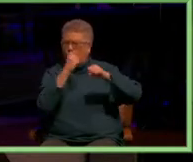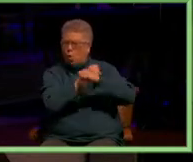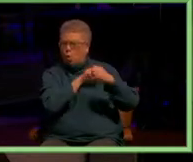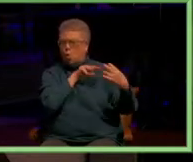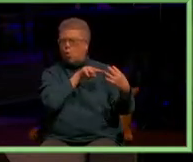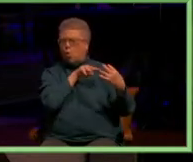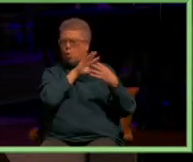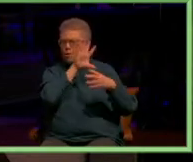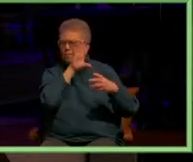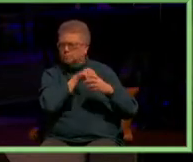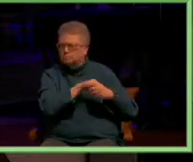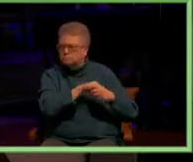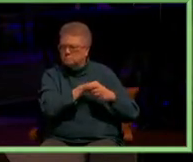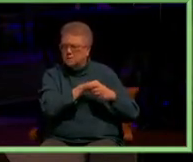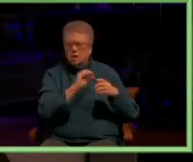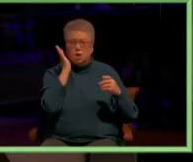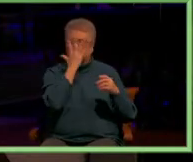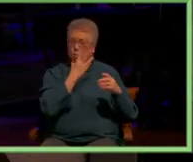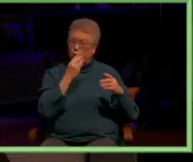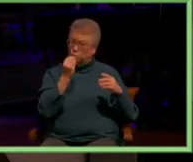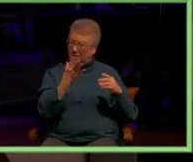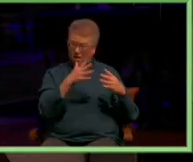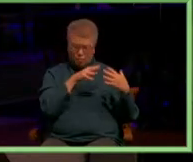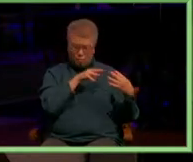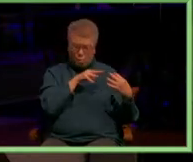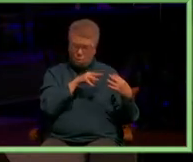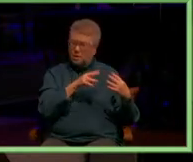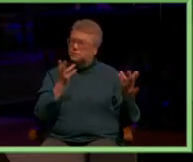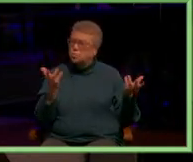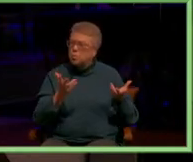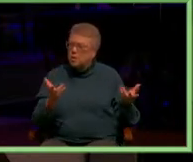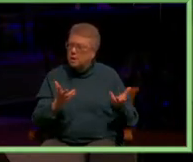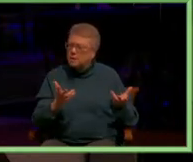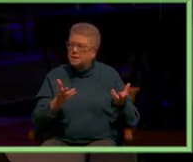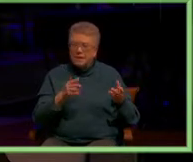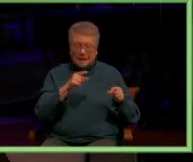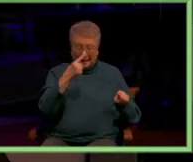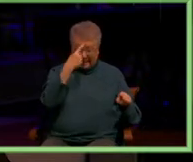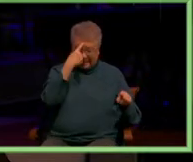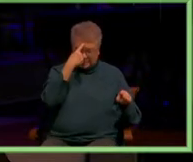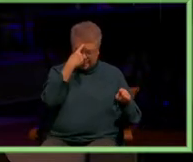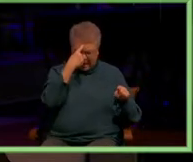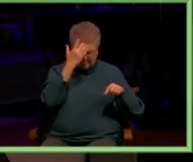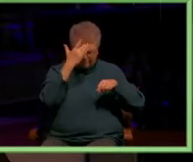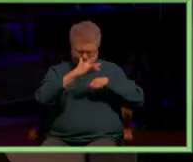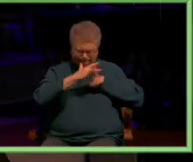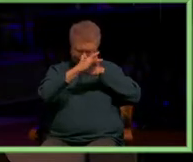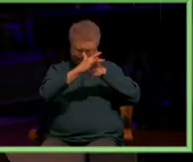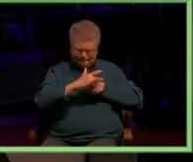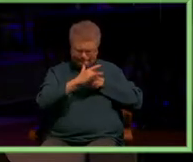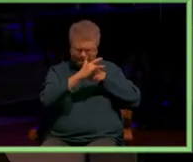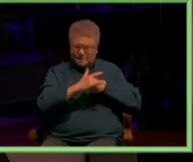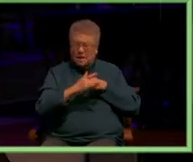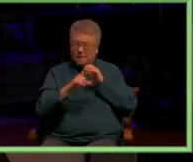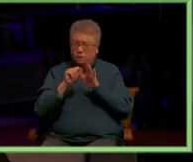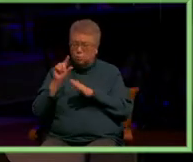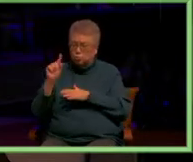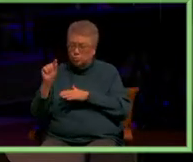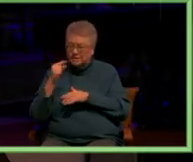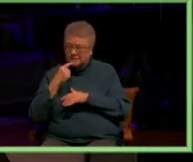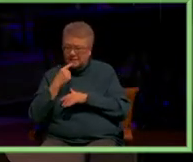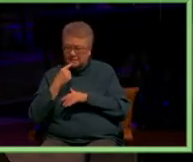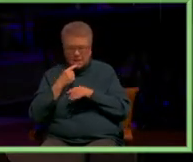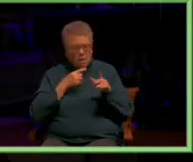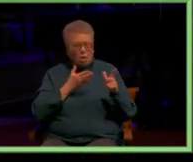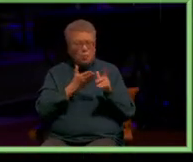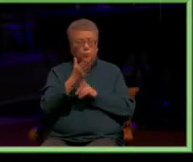the war. The beauty of the war is that he has in mind peace for what? Notice there, look with me at verse 20. And through